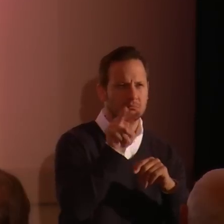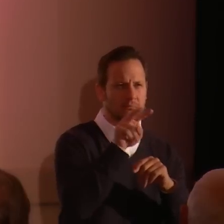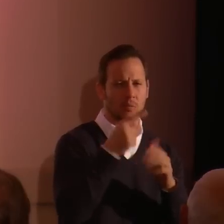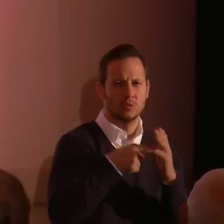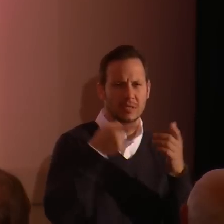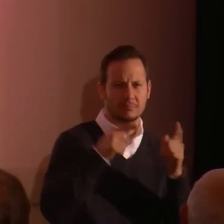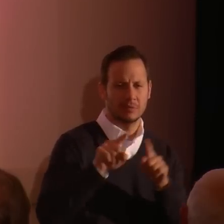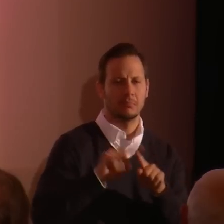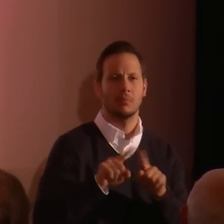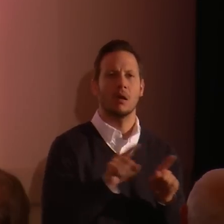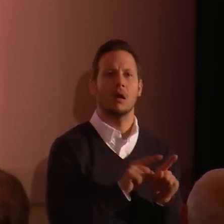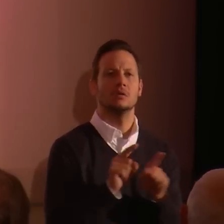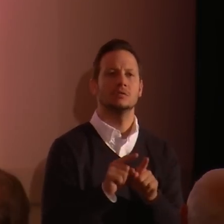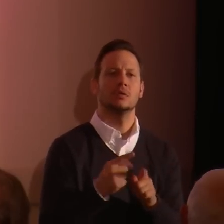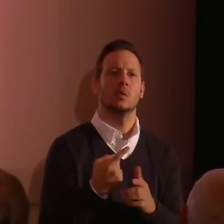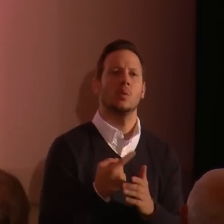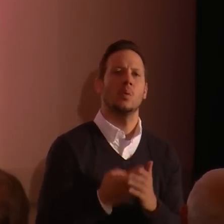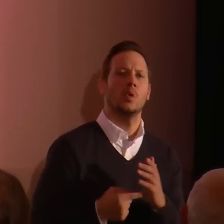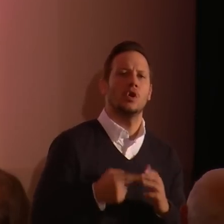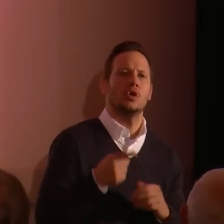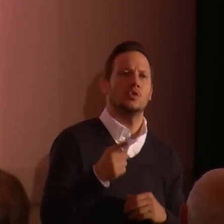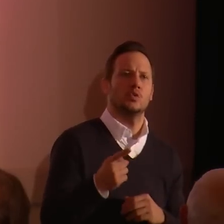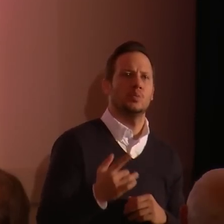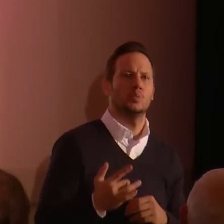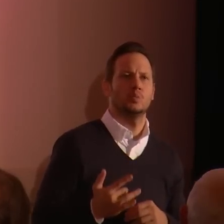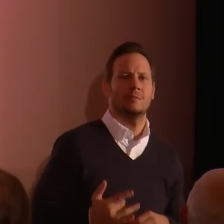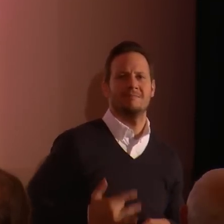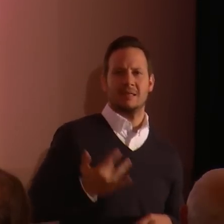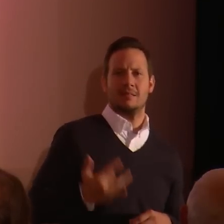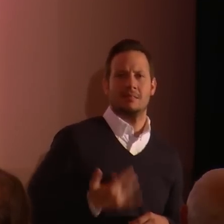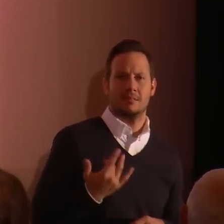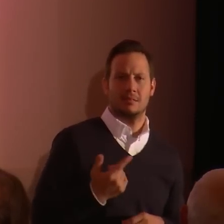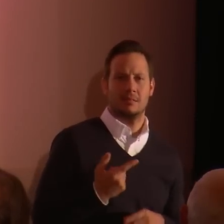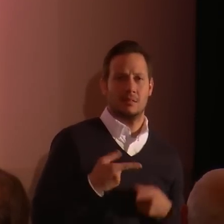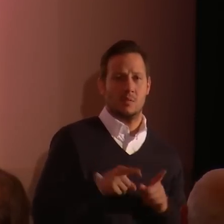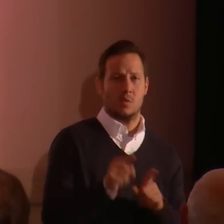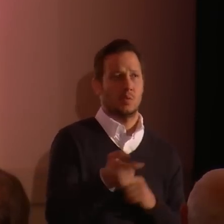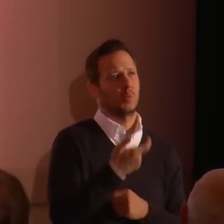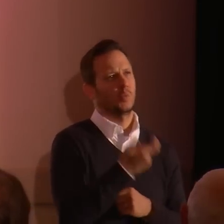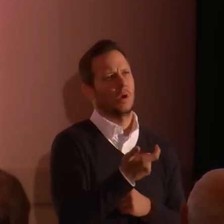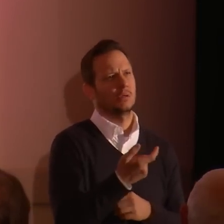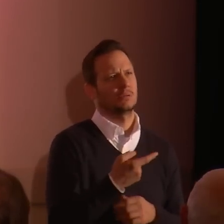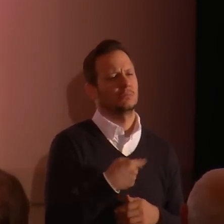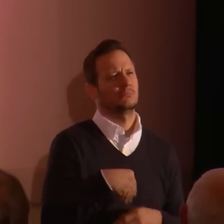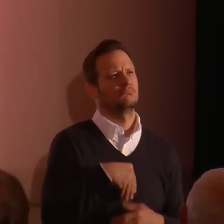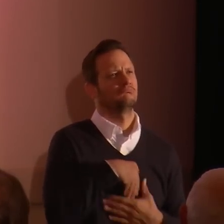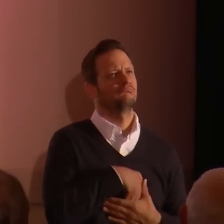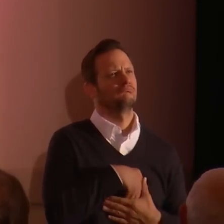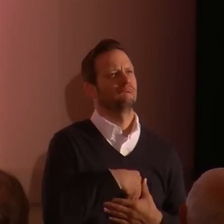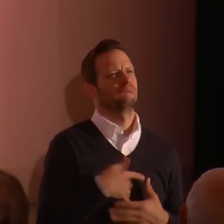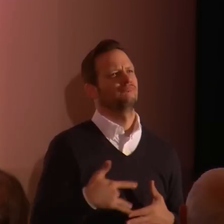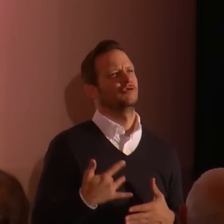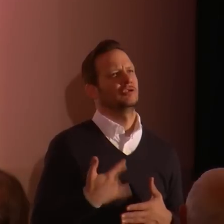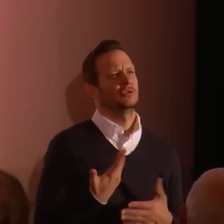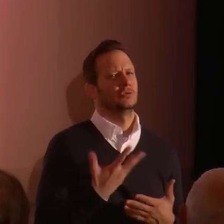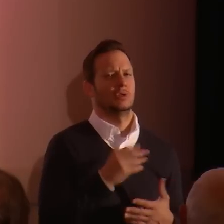but I want you to pay attention to what you feel as you watch this and what your reactions are to